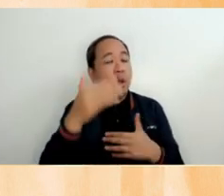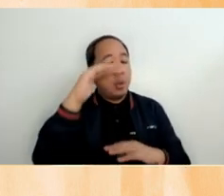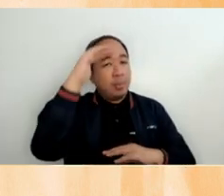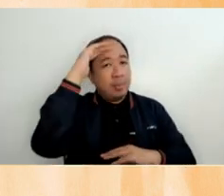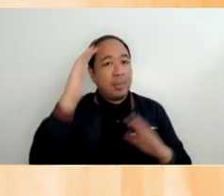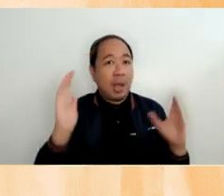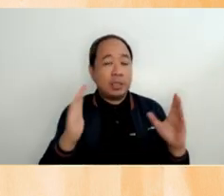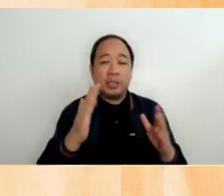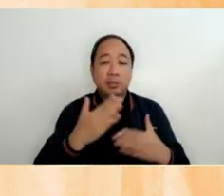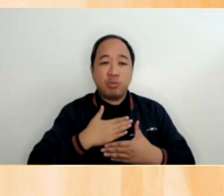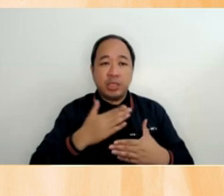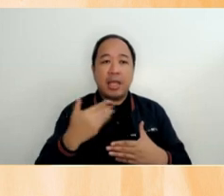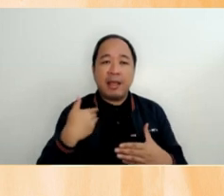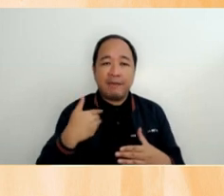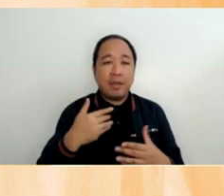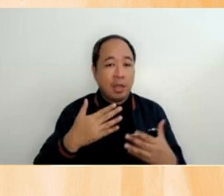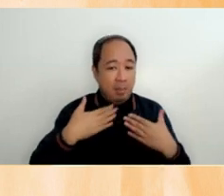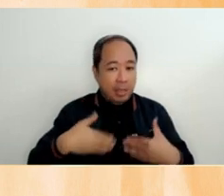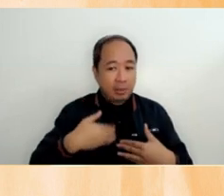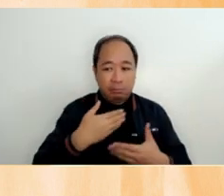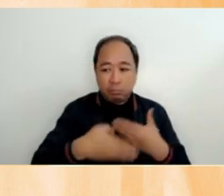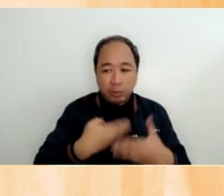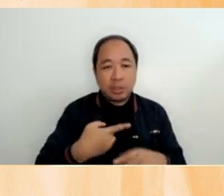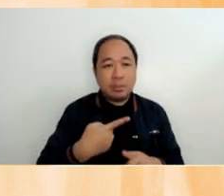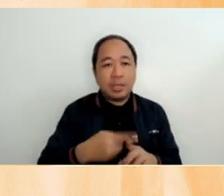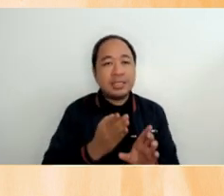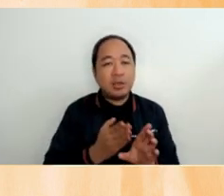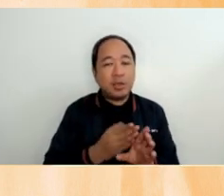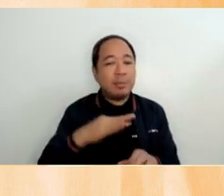Box breathing has physiological and psychological benefits.